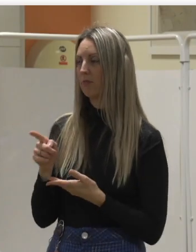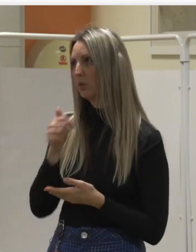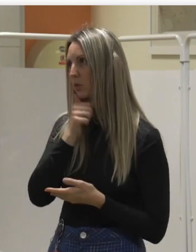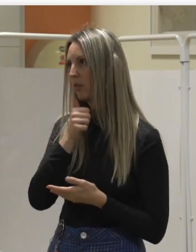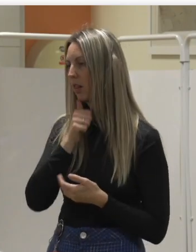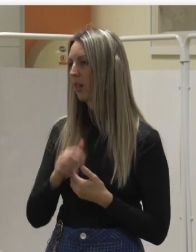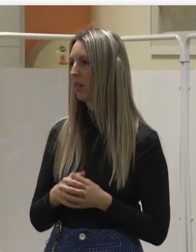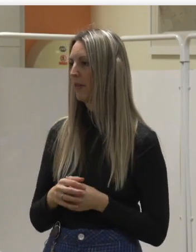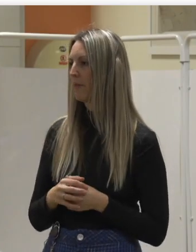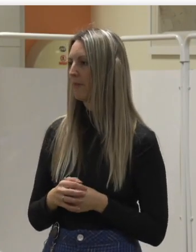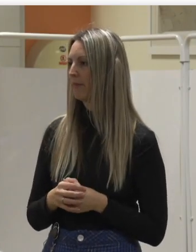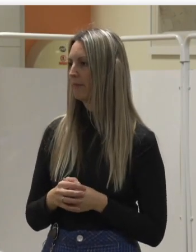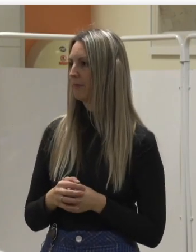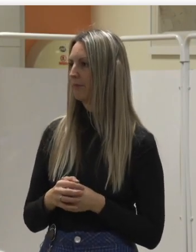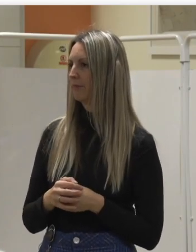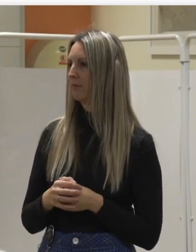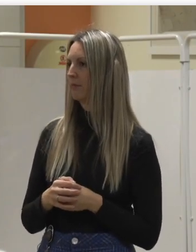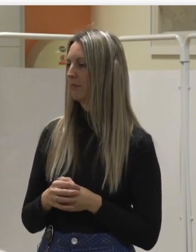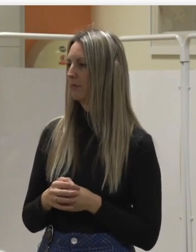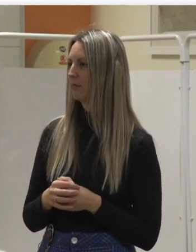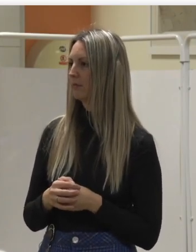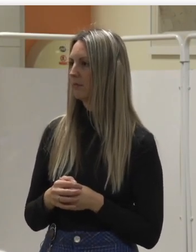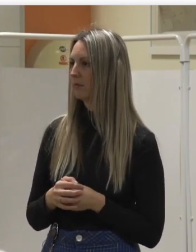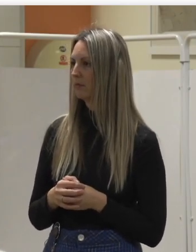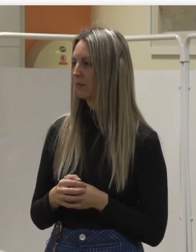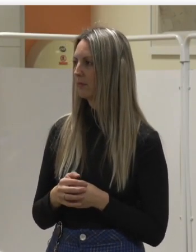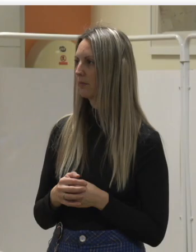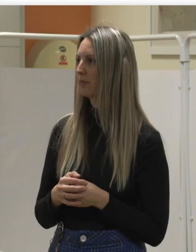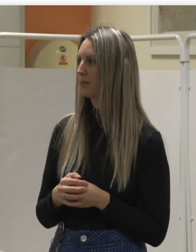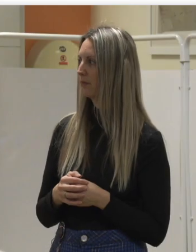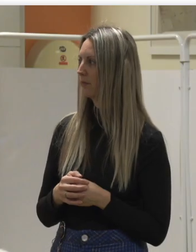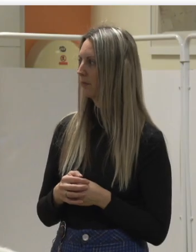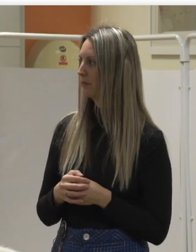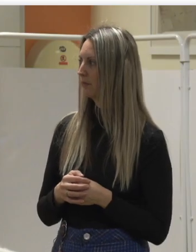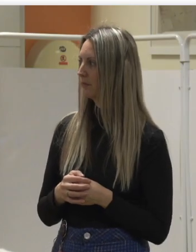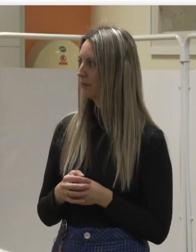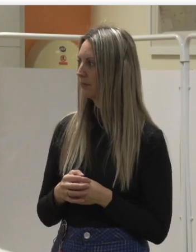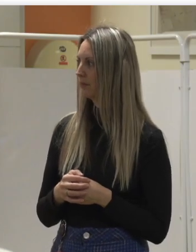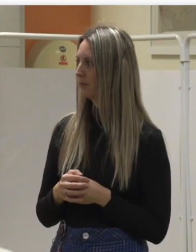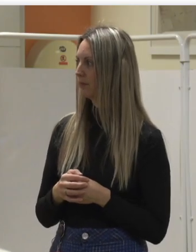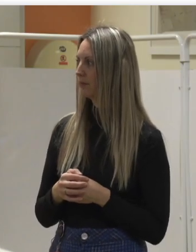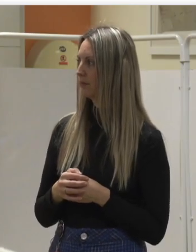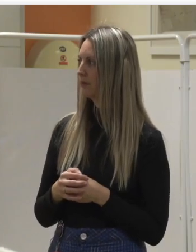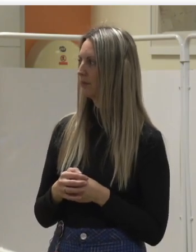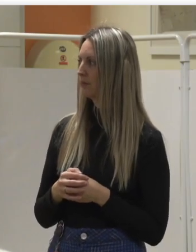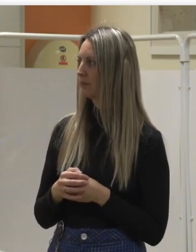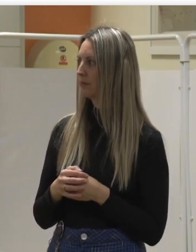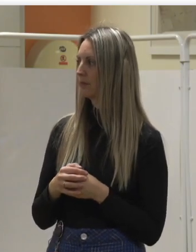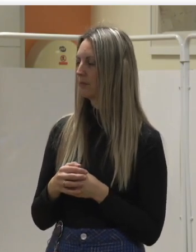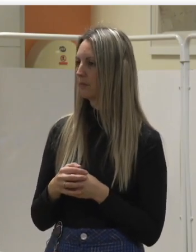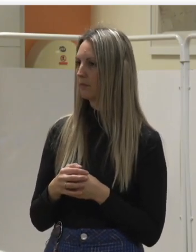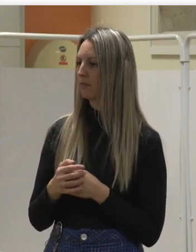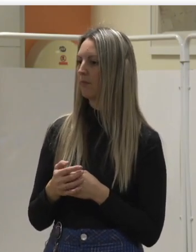the ICB in the Staffordshire for some months now with this idea of implementing chronic pain service within